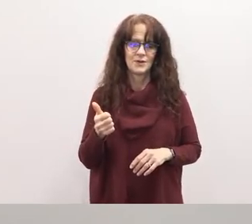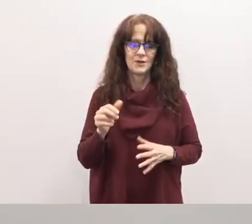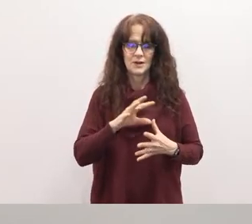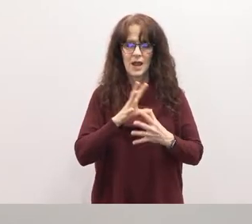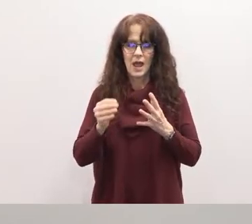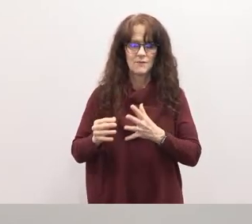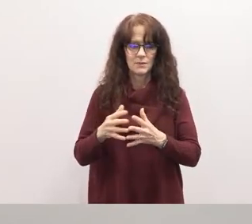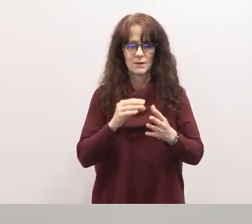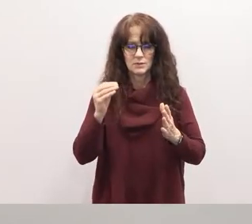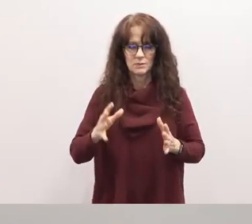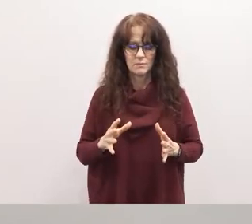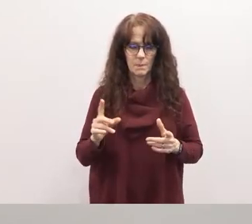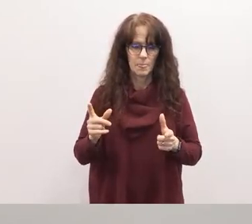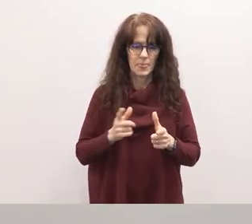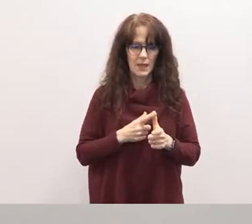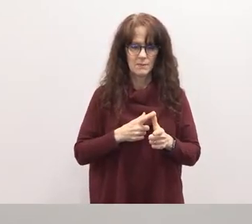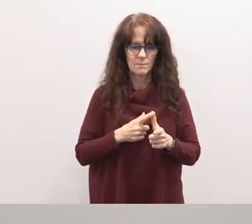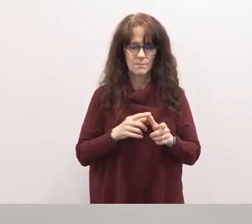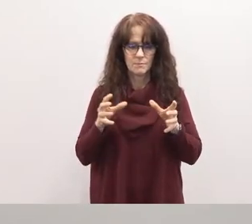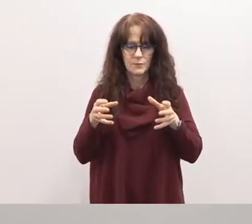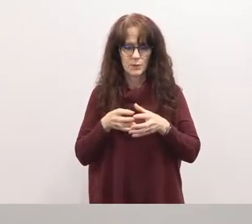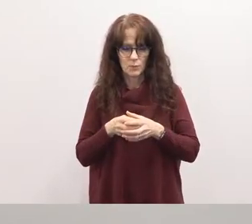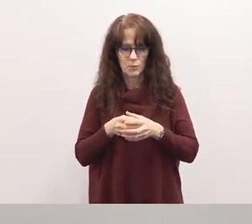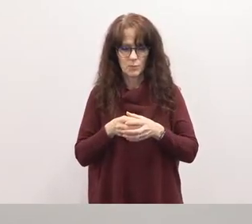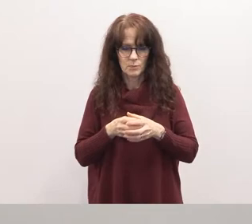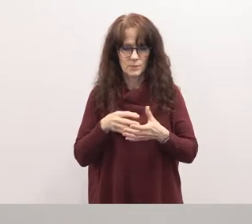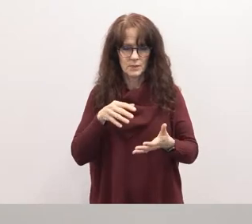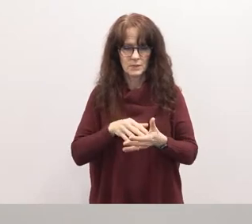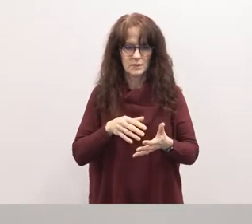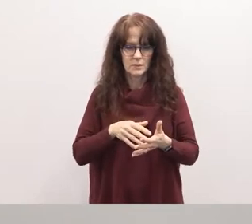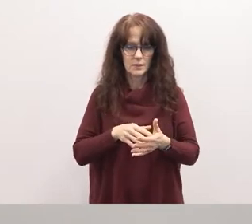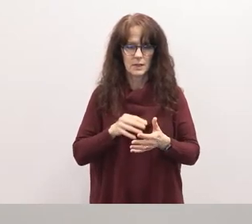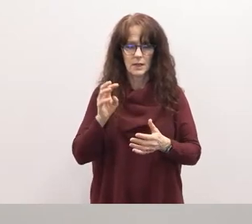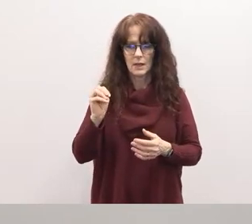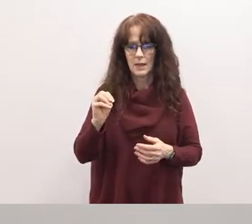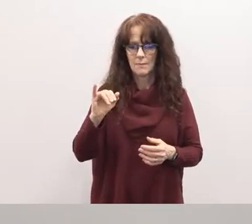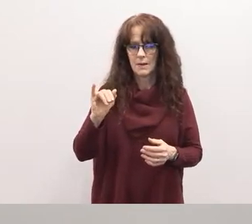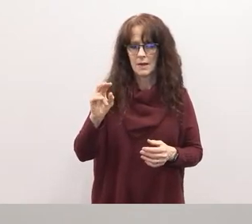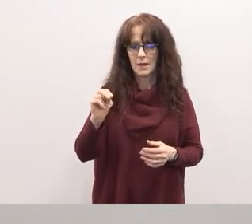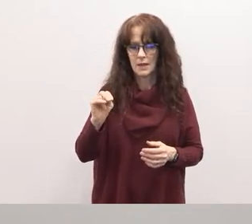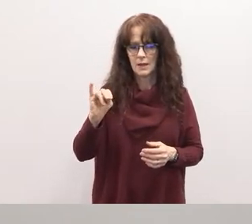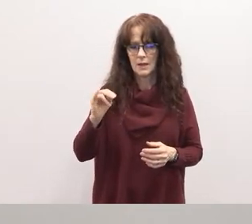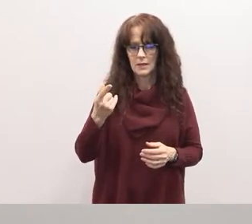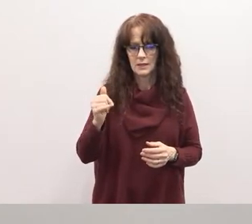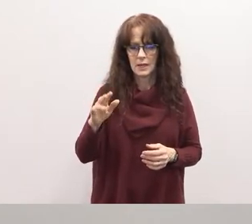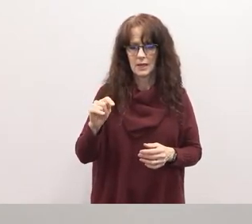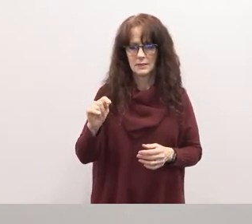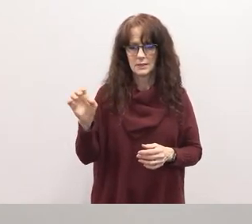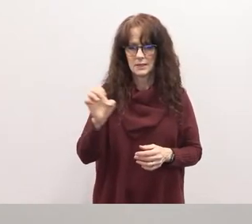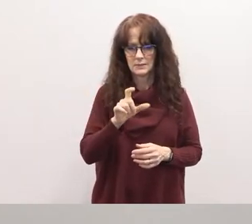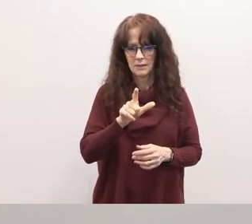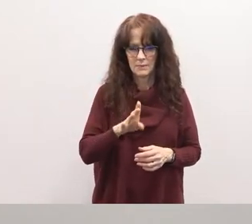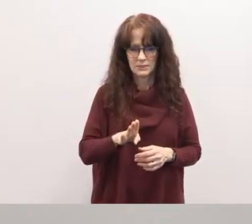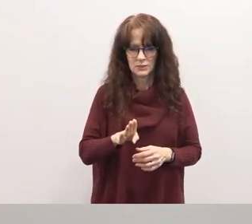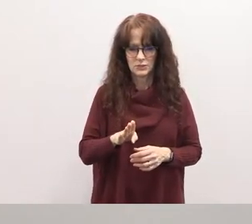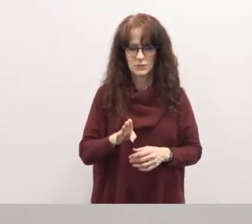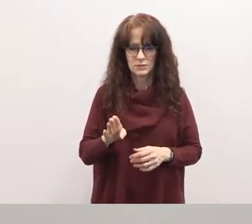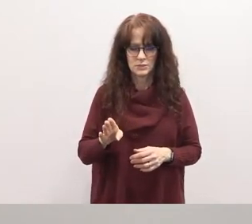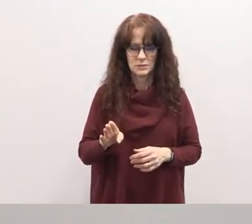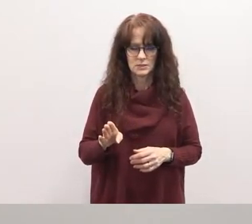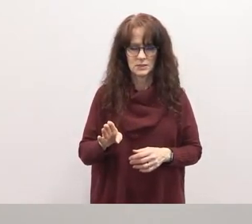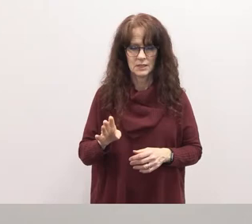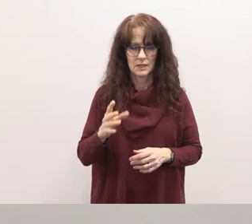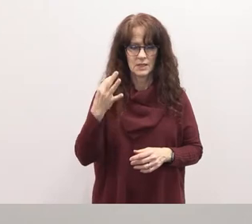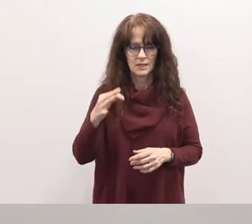African-American students became the first group to study at Minnegant Elementary School in East Long Beach. And then